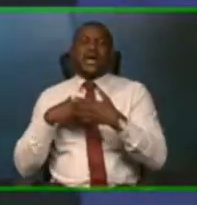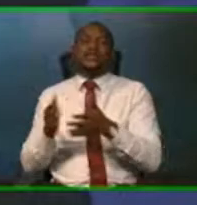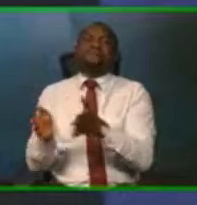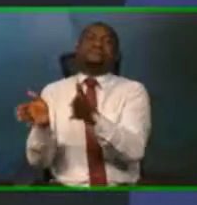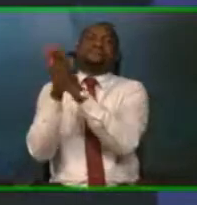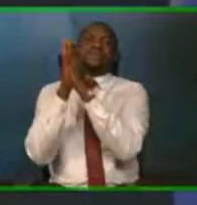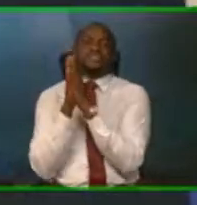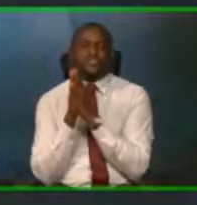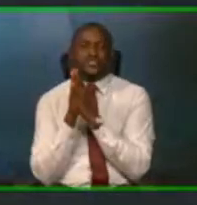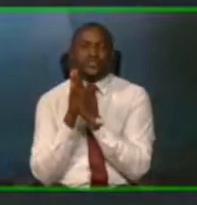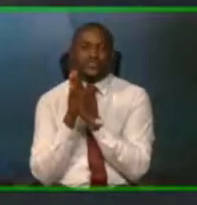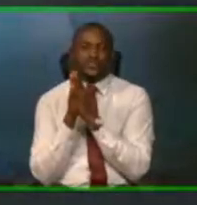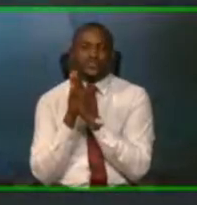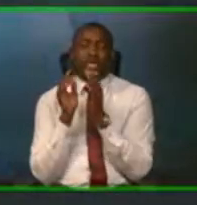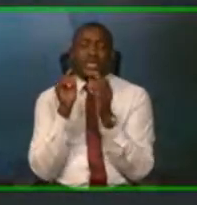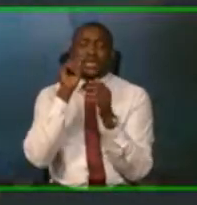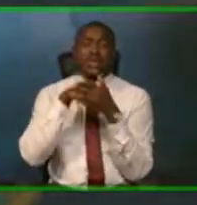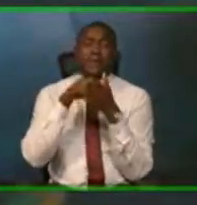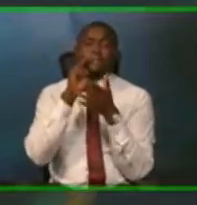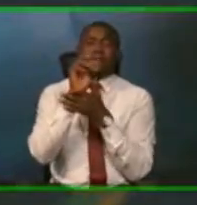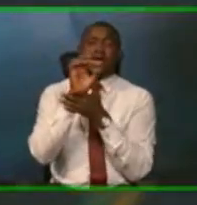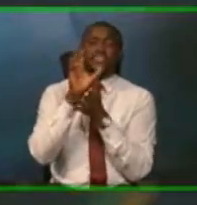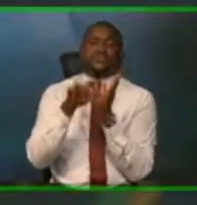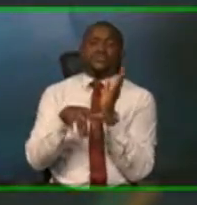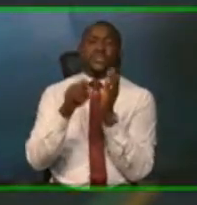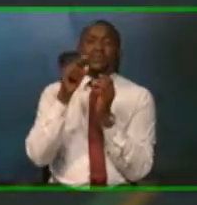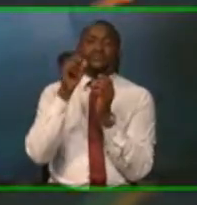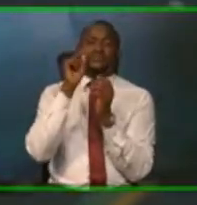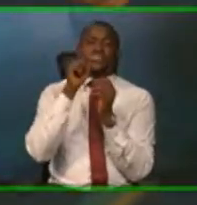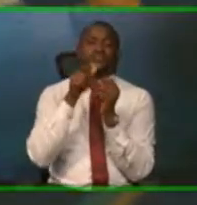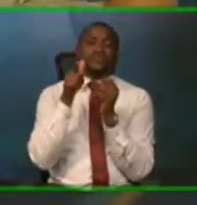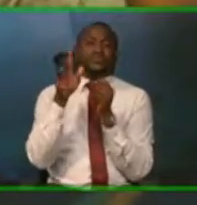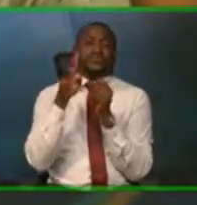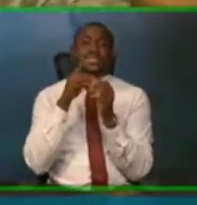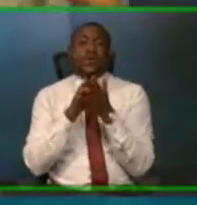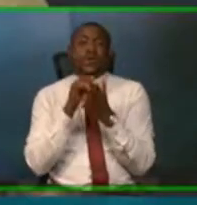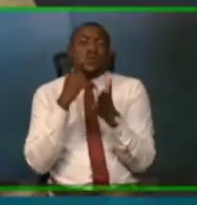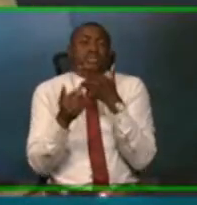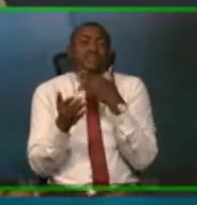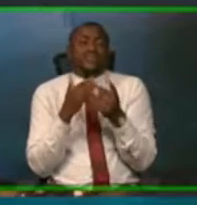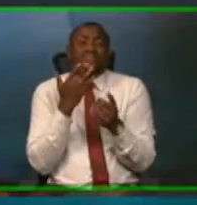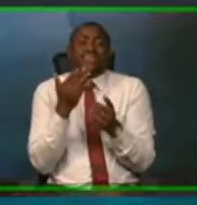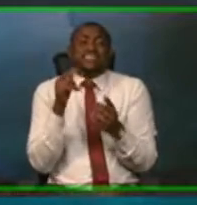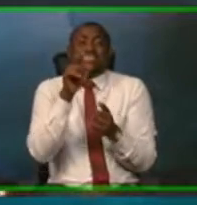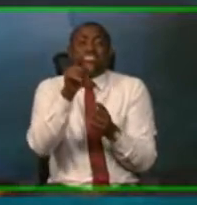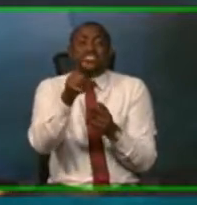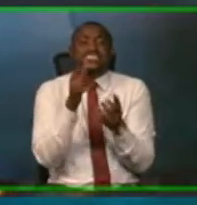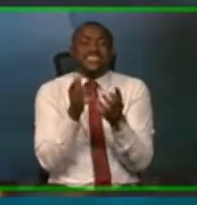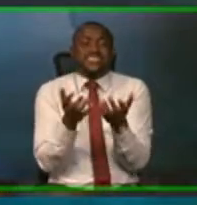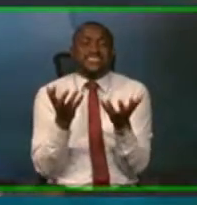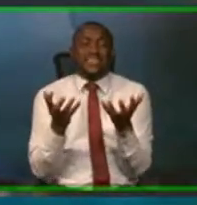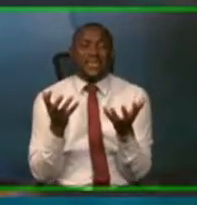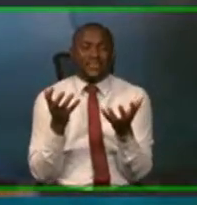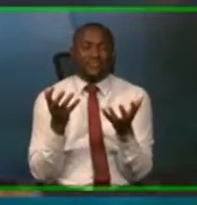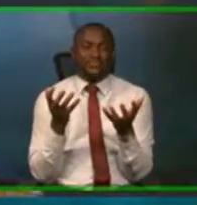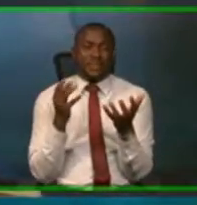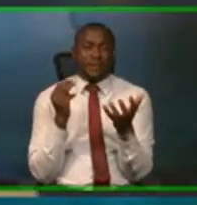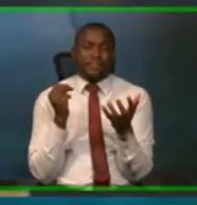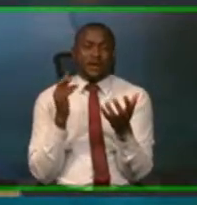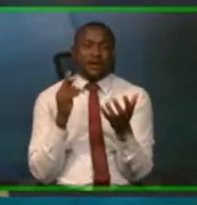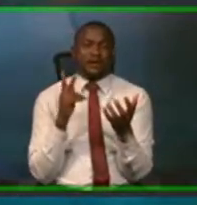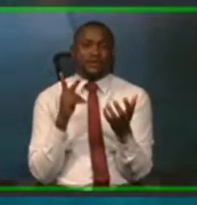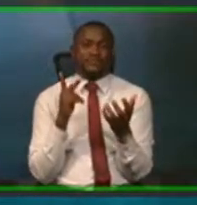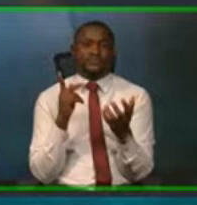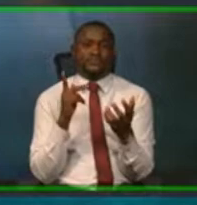petitions. Mark 11:24, it says, and what things soever ye desire. Mark, did I get that right?